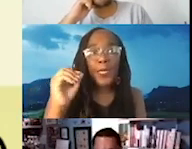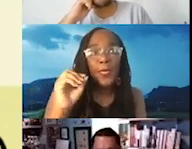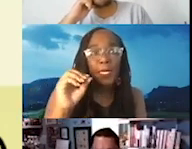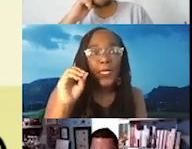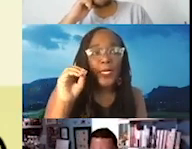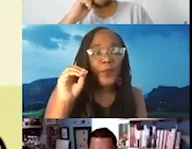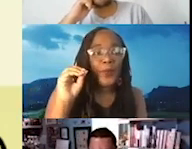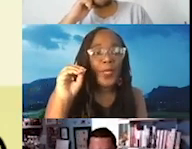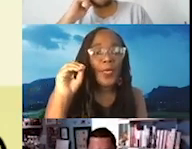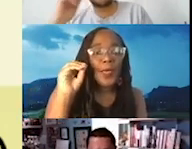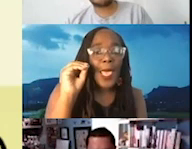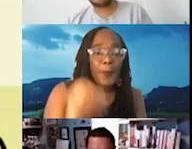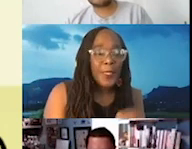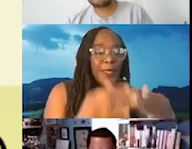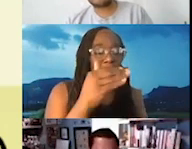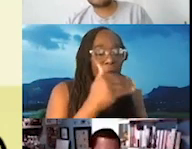maybe